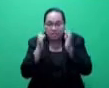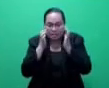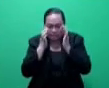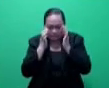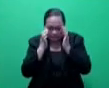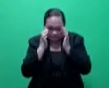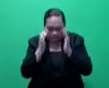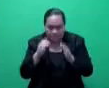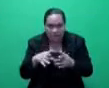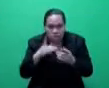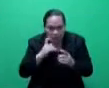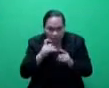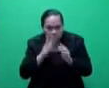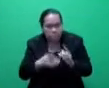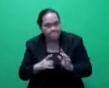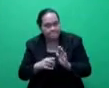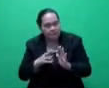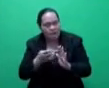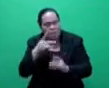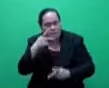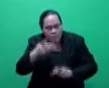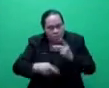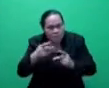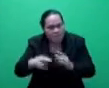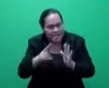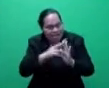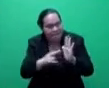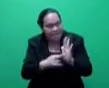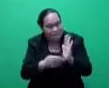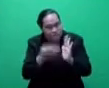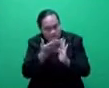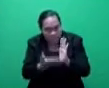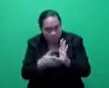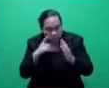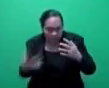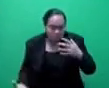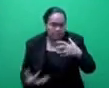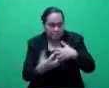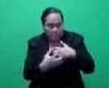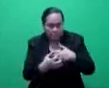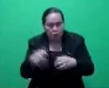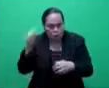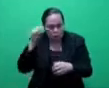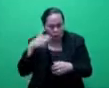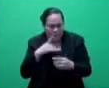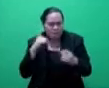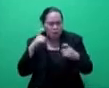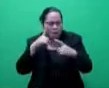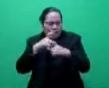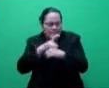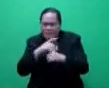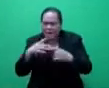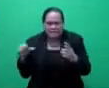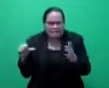business licensing regulations and processes. Knowing very well, Mr. Speaker, sir, that complex licensing